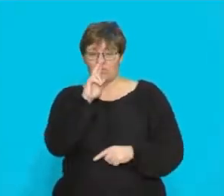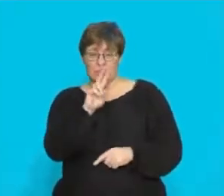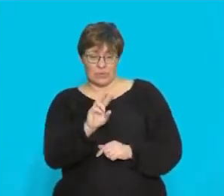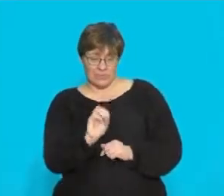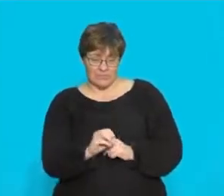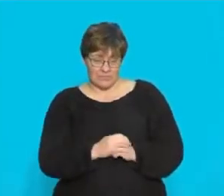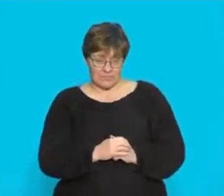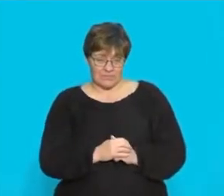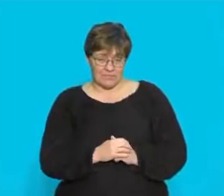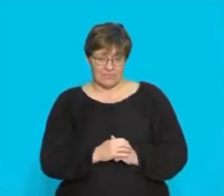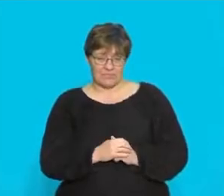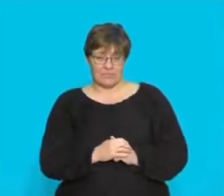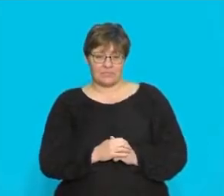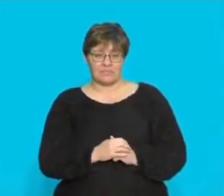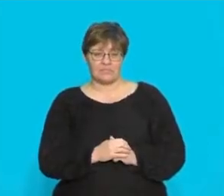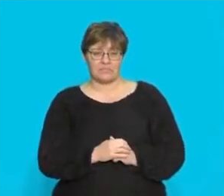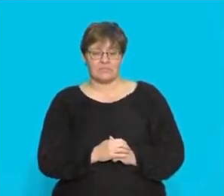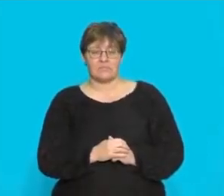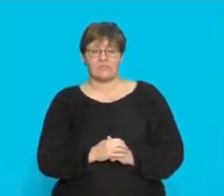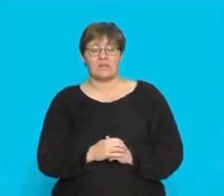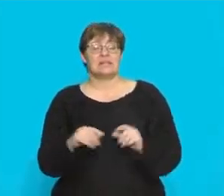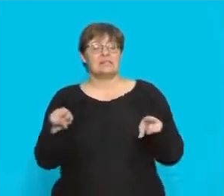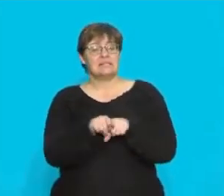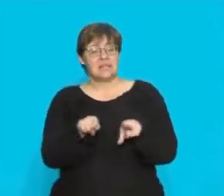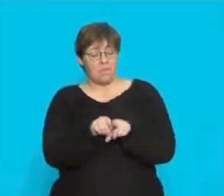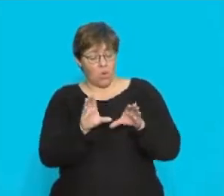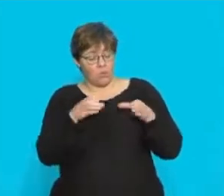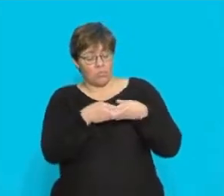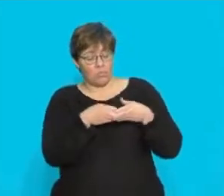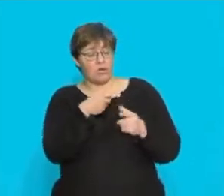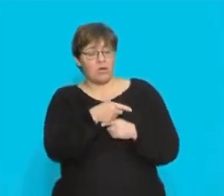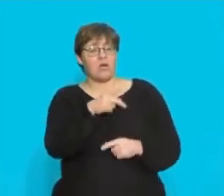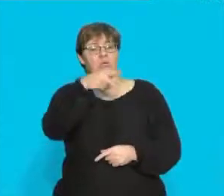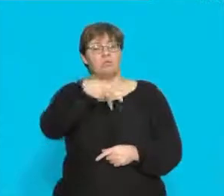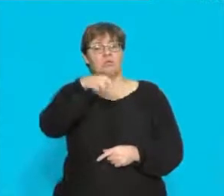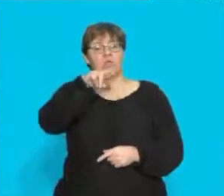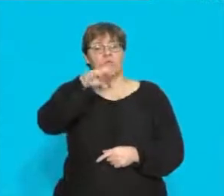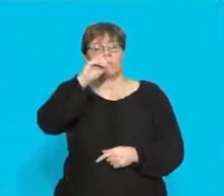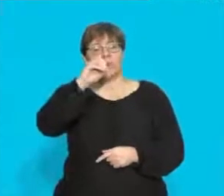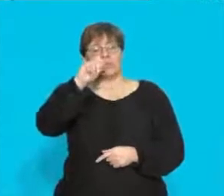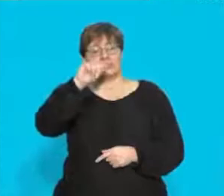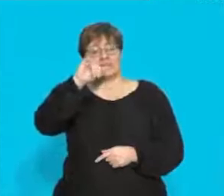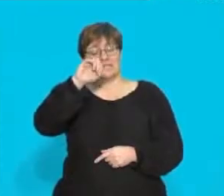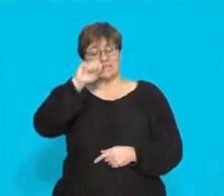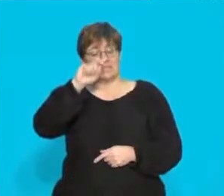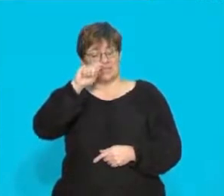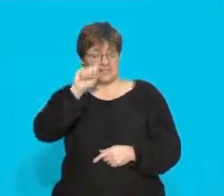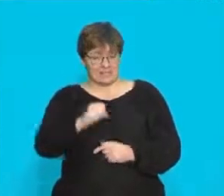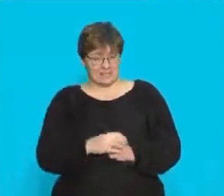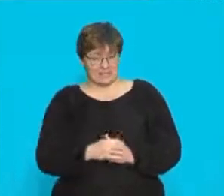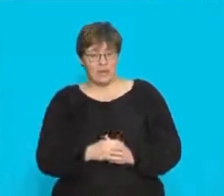malaria. Now, also in this group of protists are really important